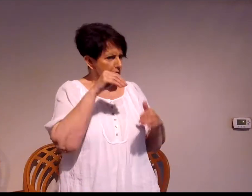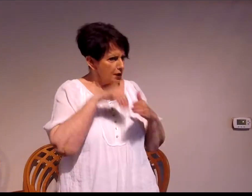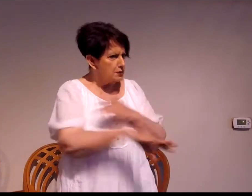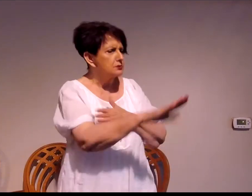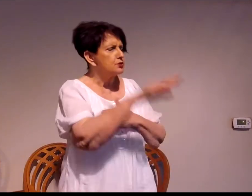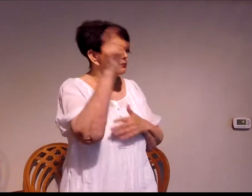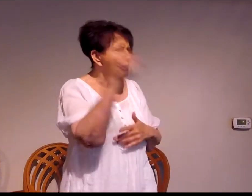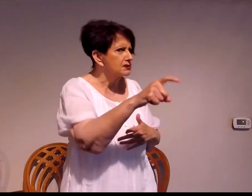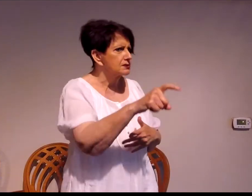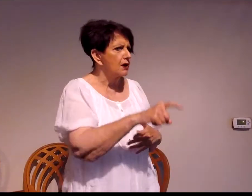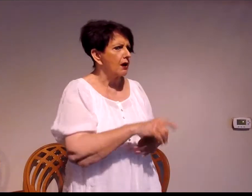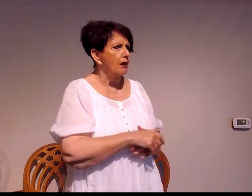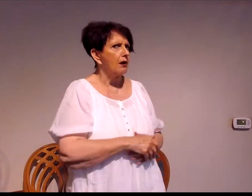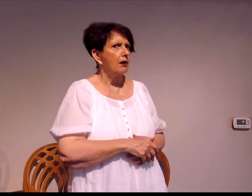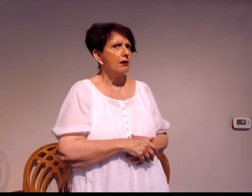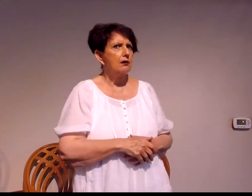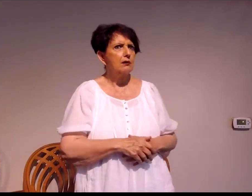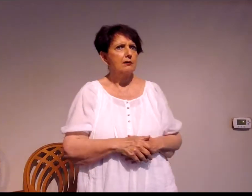go."